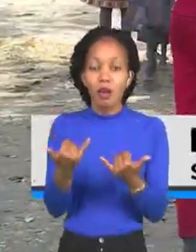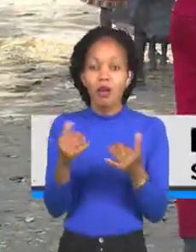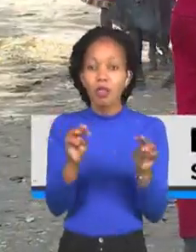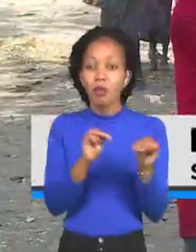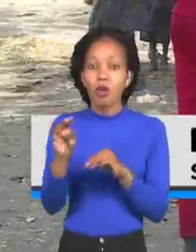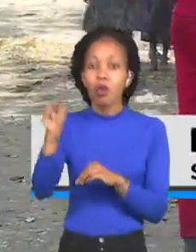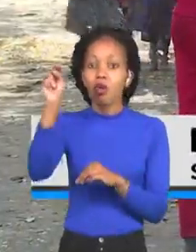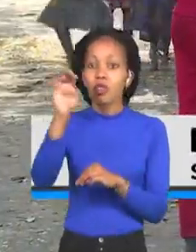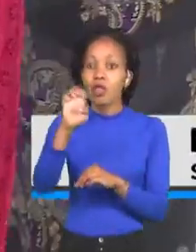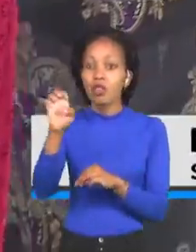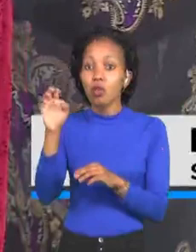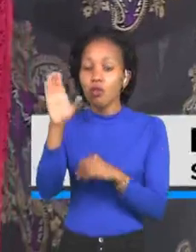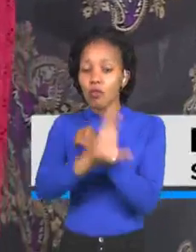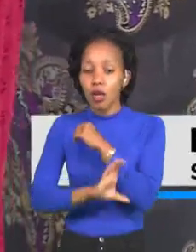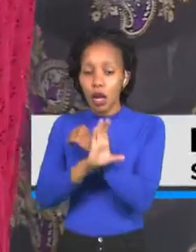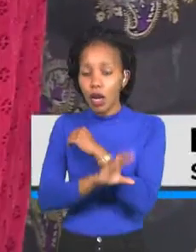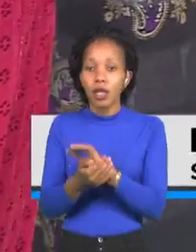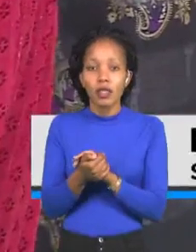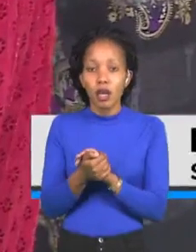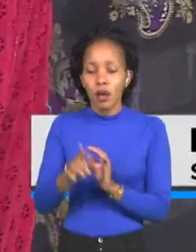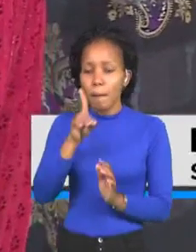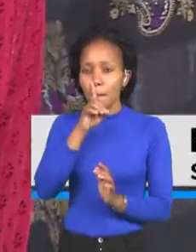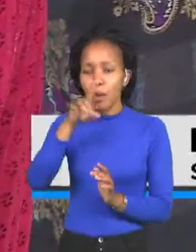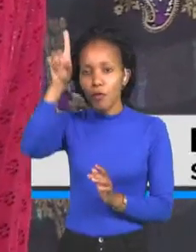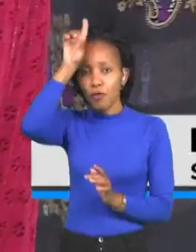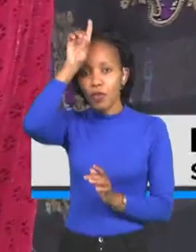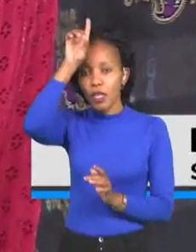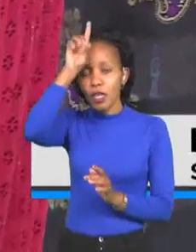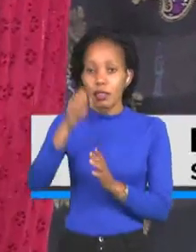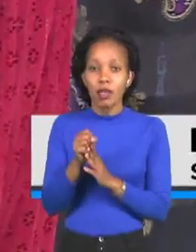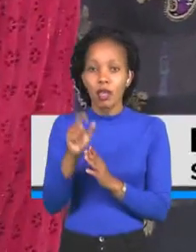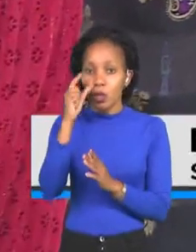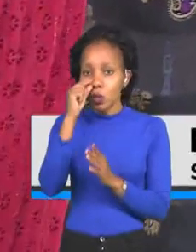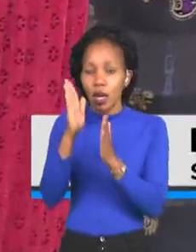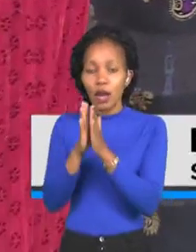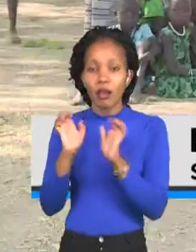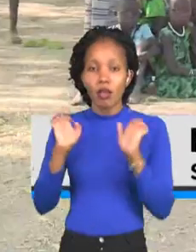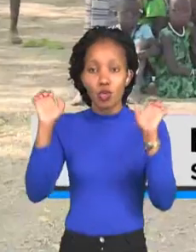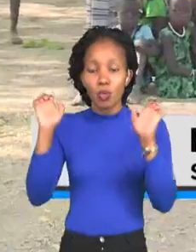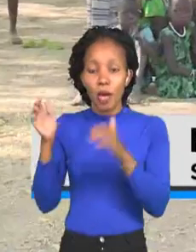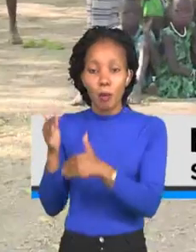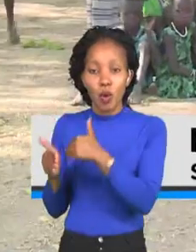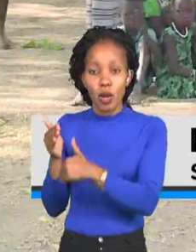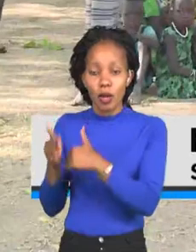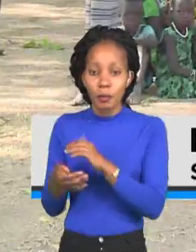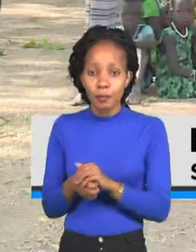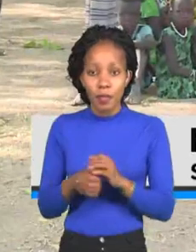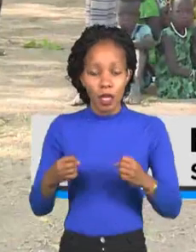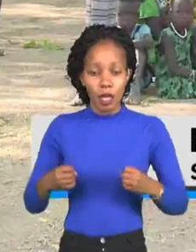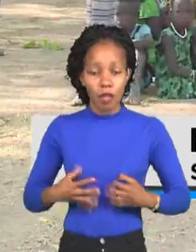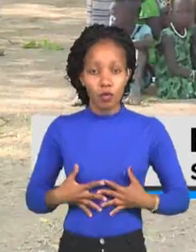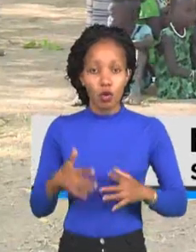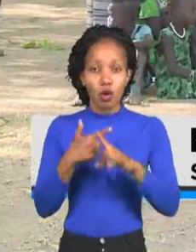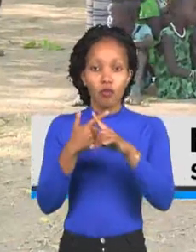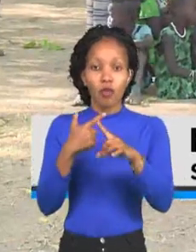the northeast of the country, a quiet village on the border with Sudan and Ethiopia. Refugees from